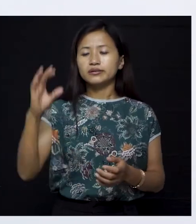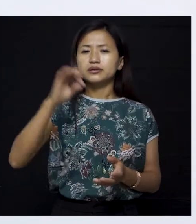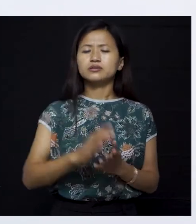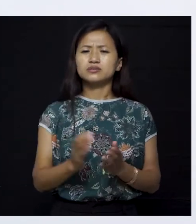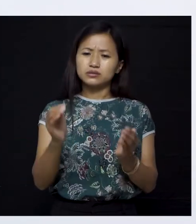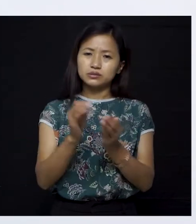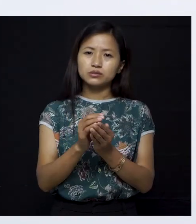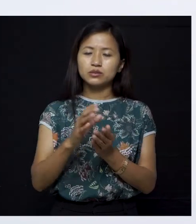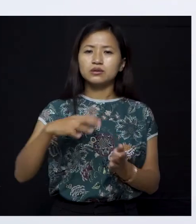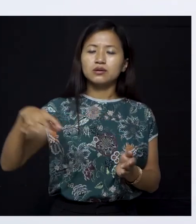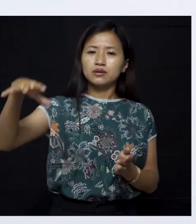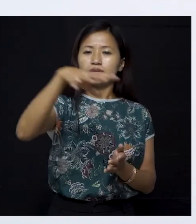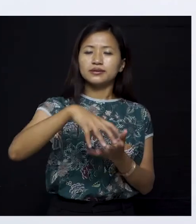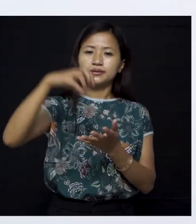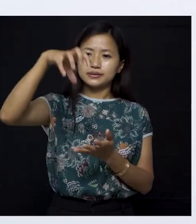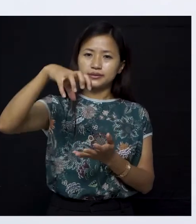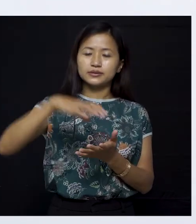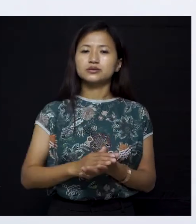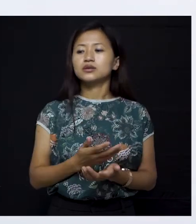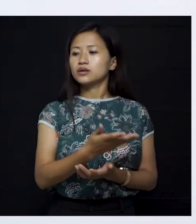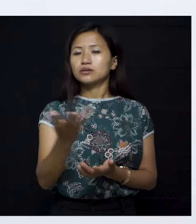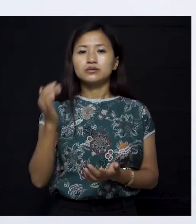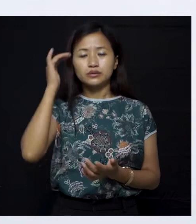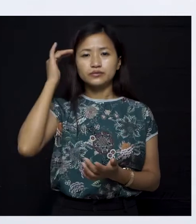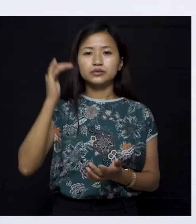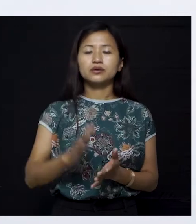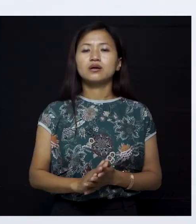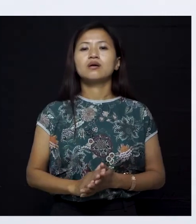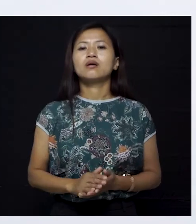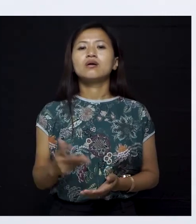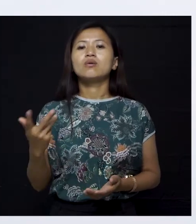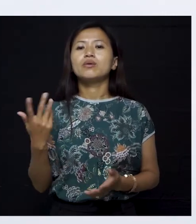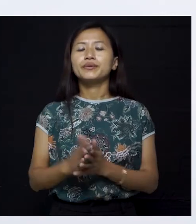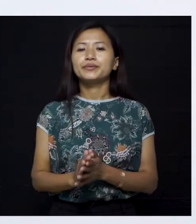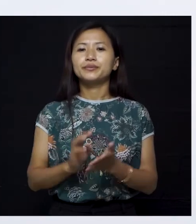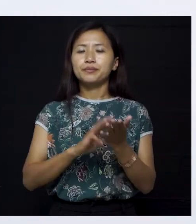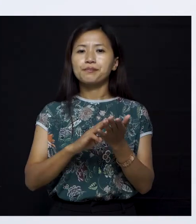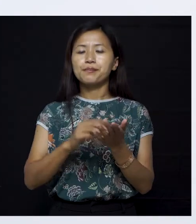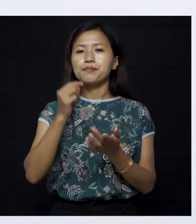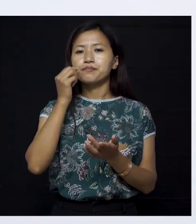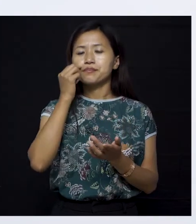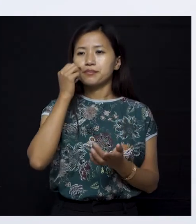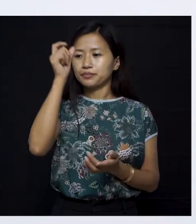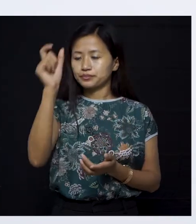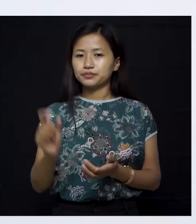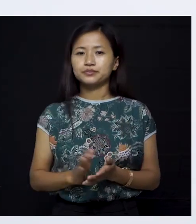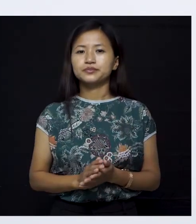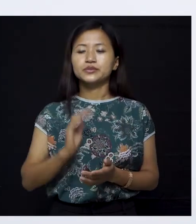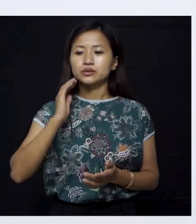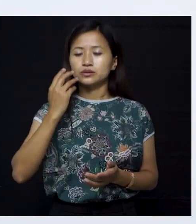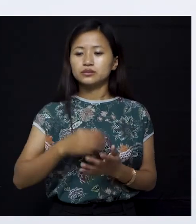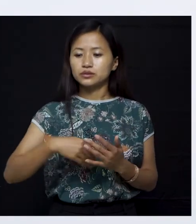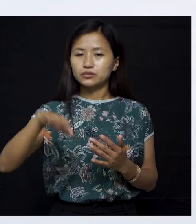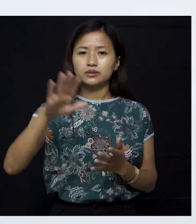If he was in anyone's place in the island, they would have known, right? And why would Michael be hiding? But it is not like that. When she went